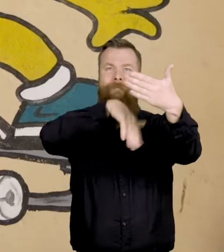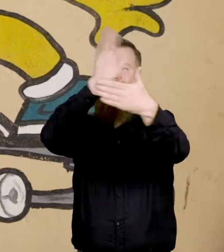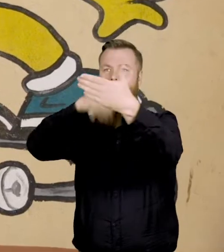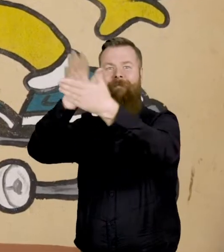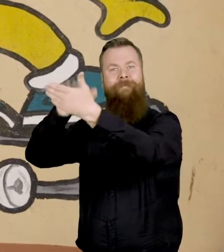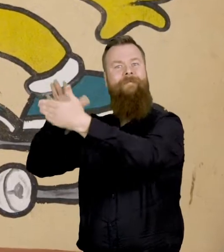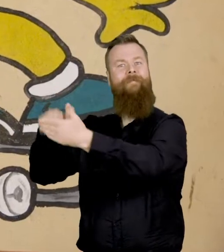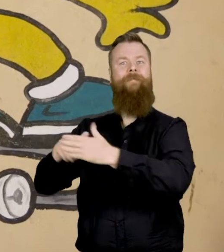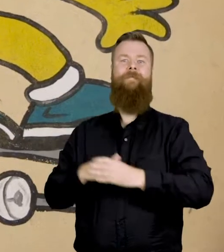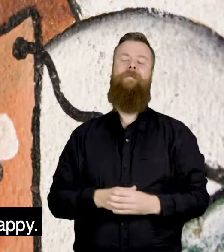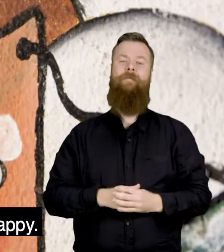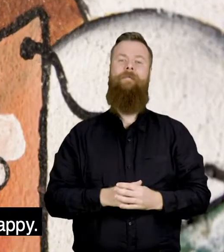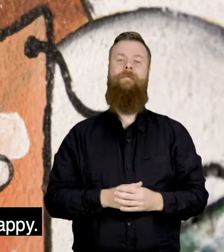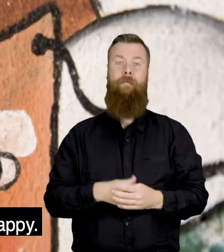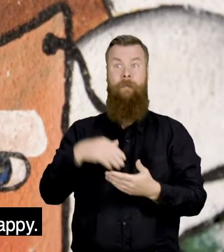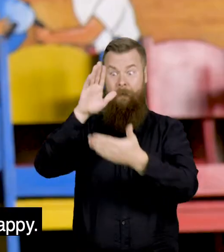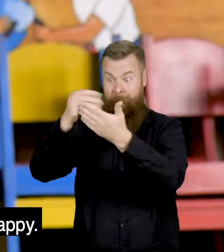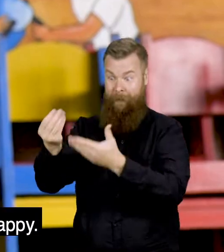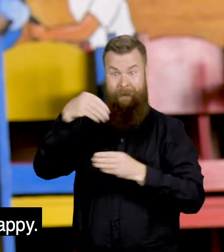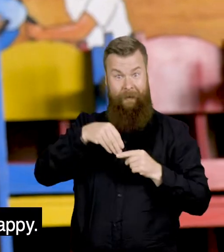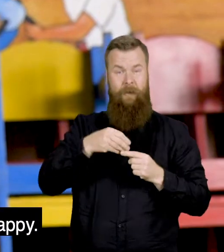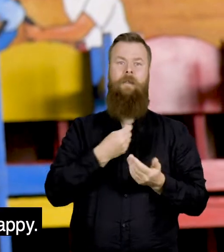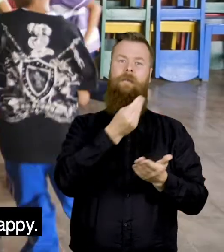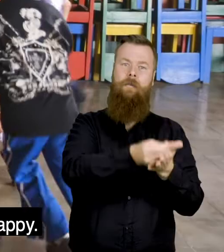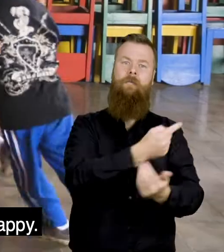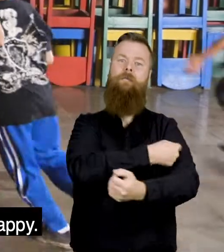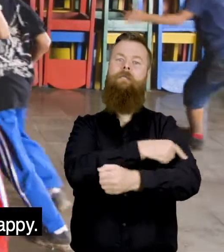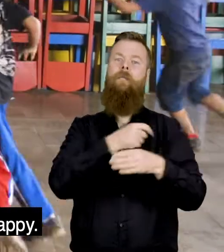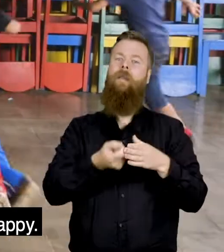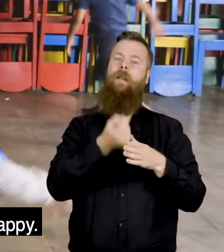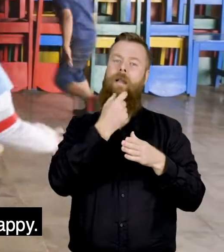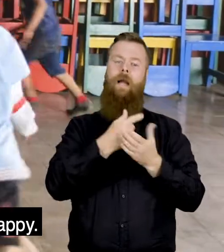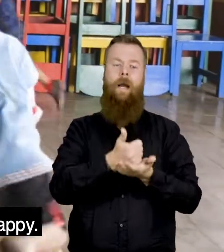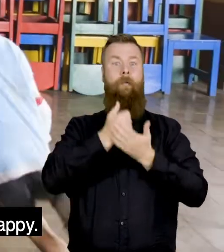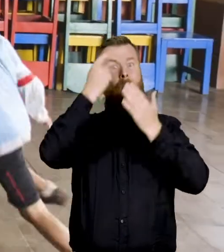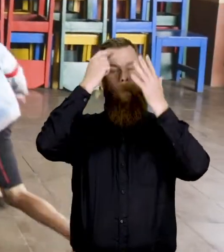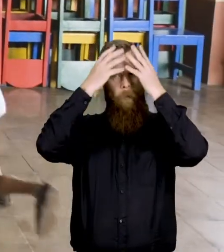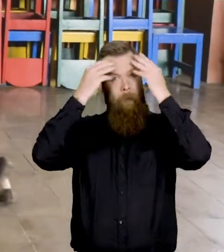schools. I use the money to buy medicine for my head. I'm happy.